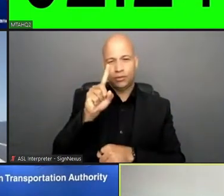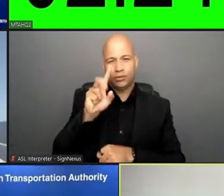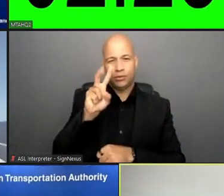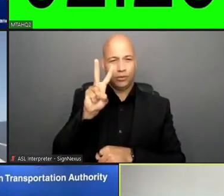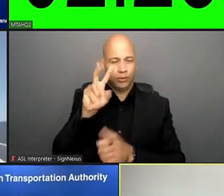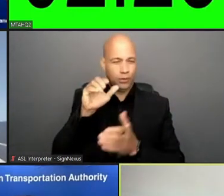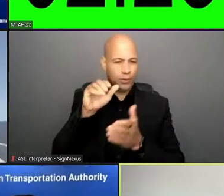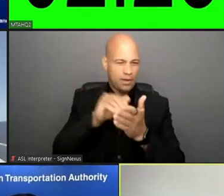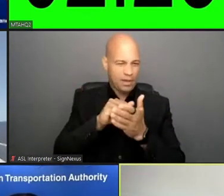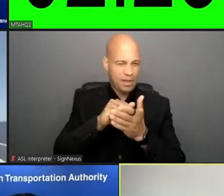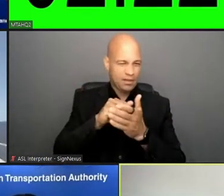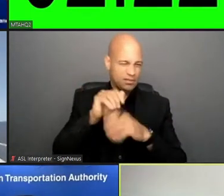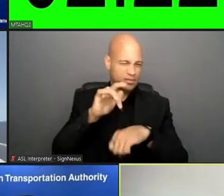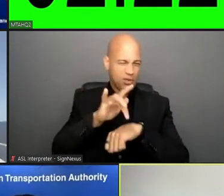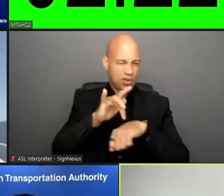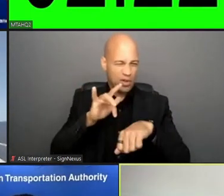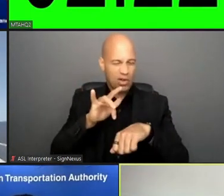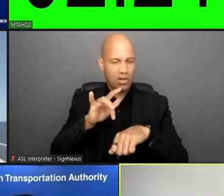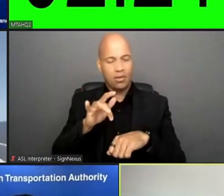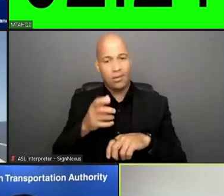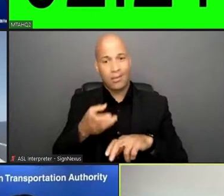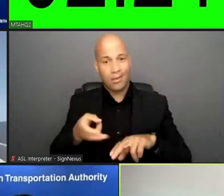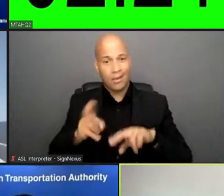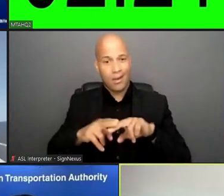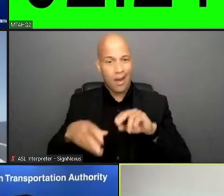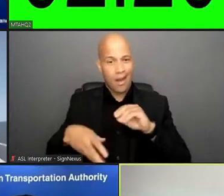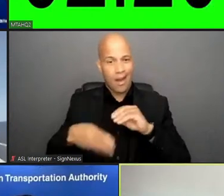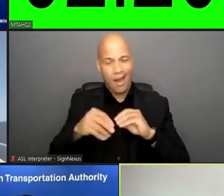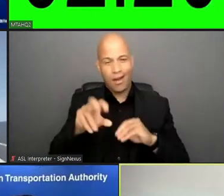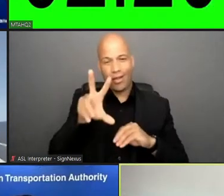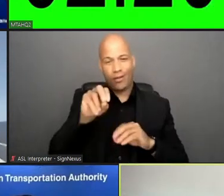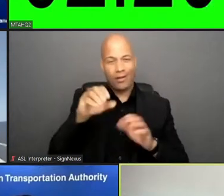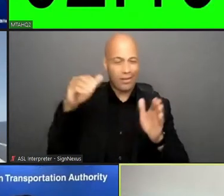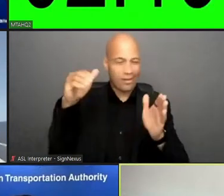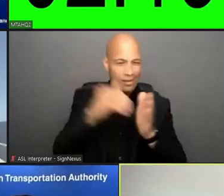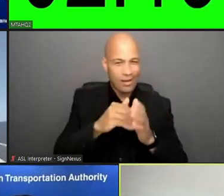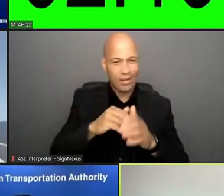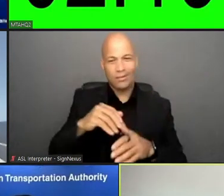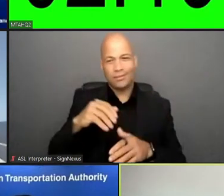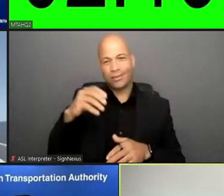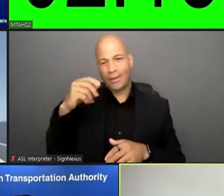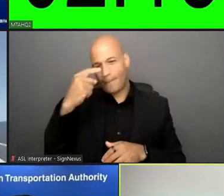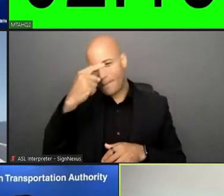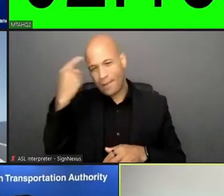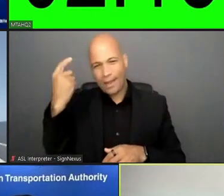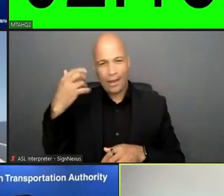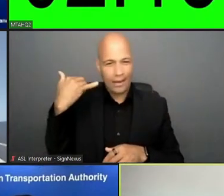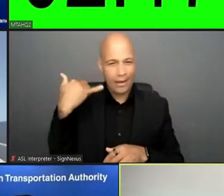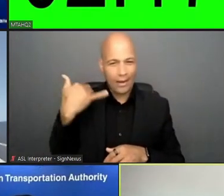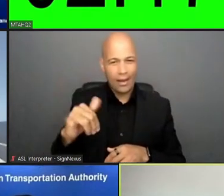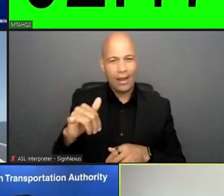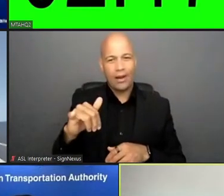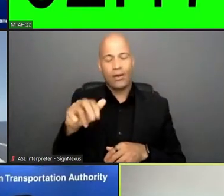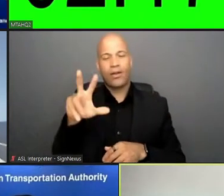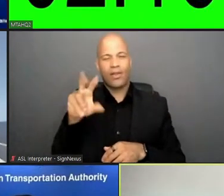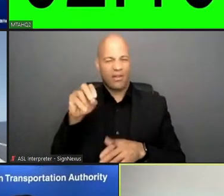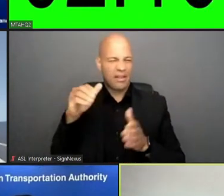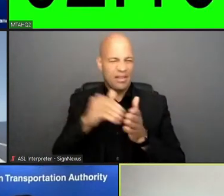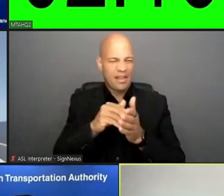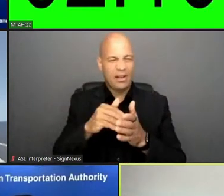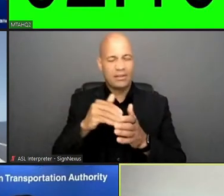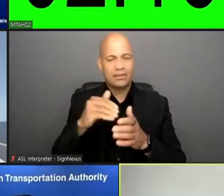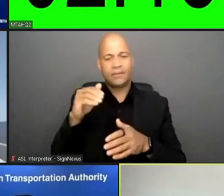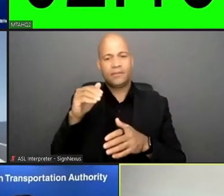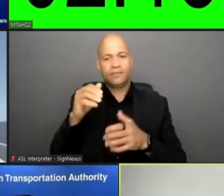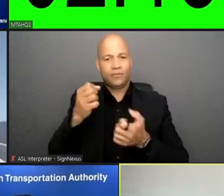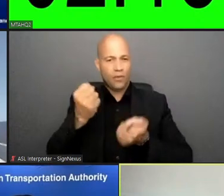30 000 new black cars yellow and green cabs to our streets most of which wind up in